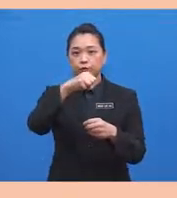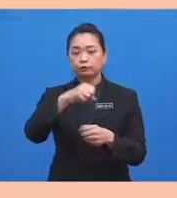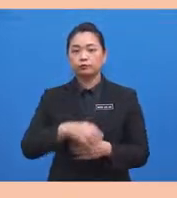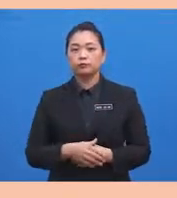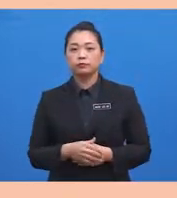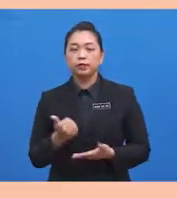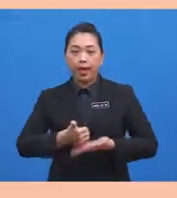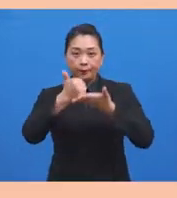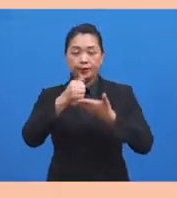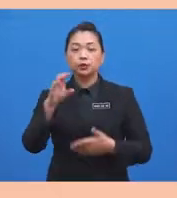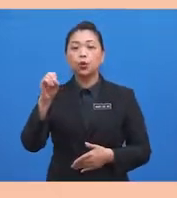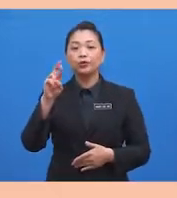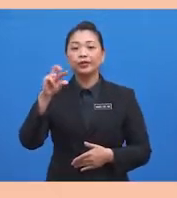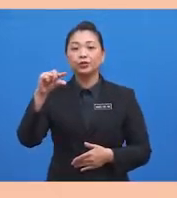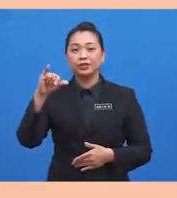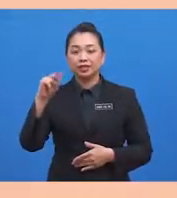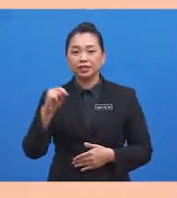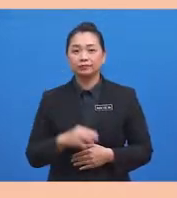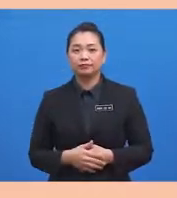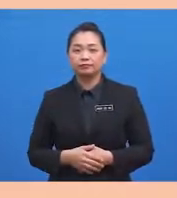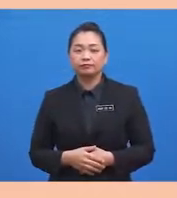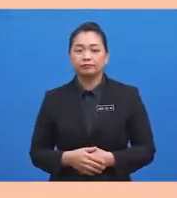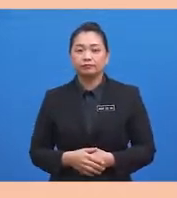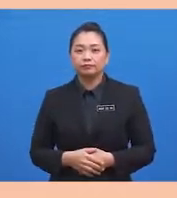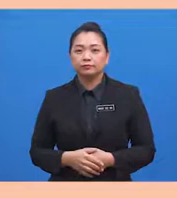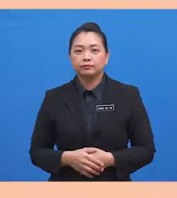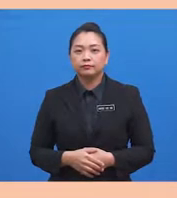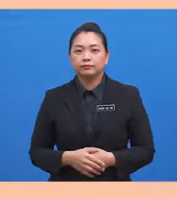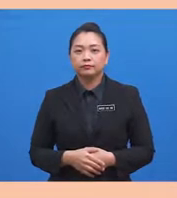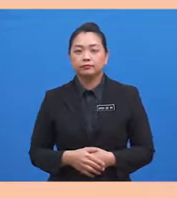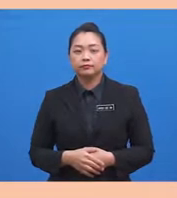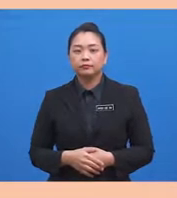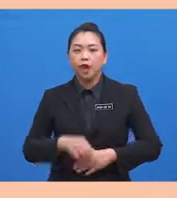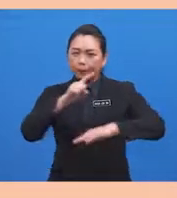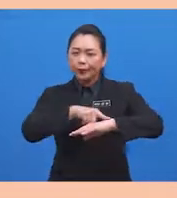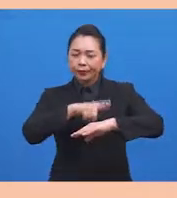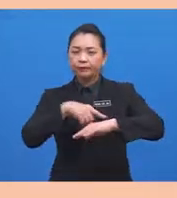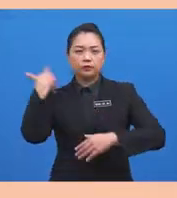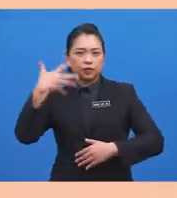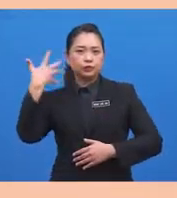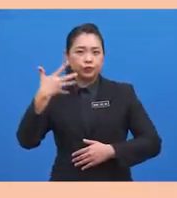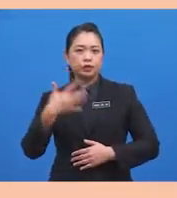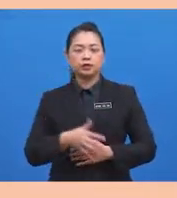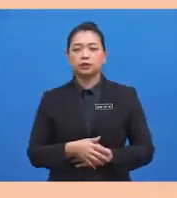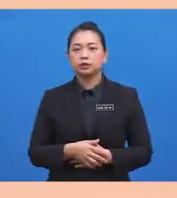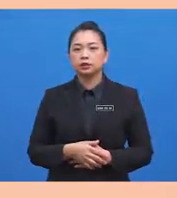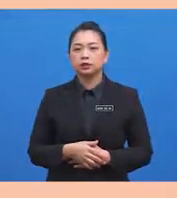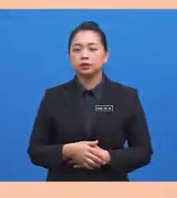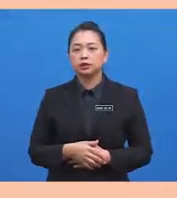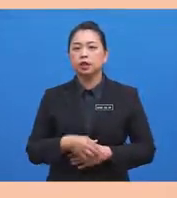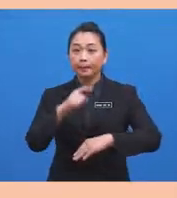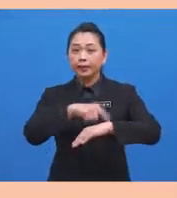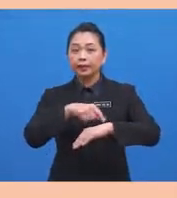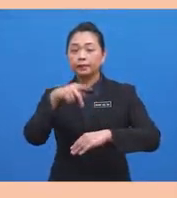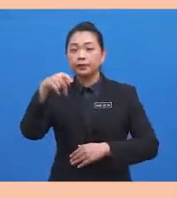word would be origin. Next number, 3. A period of history. As period is the helpful